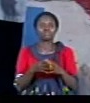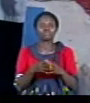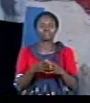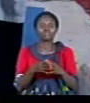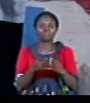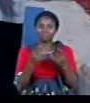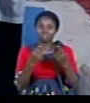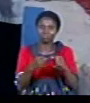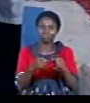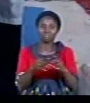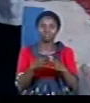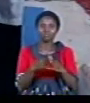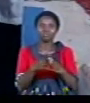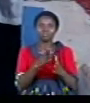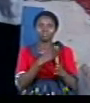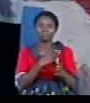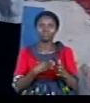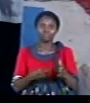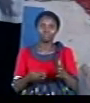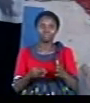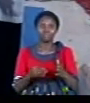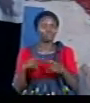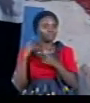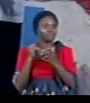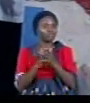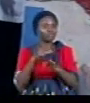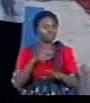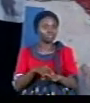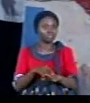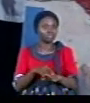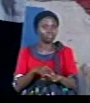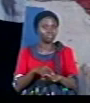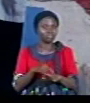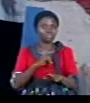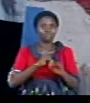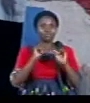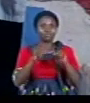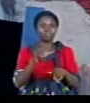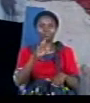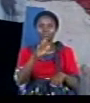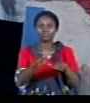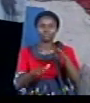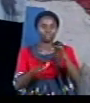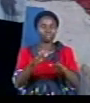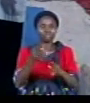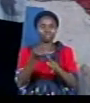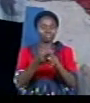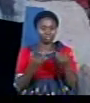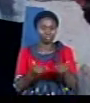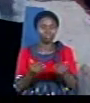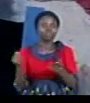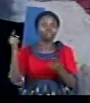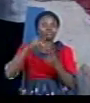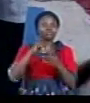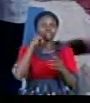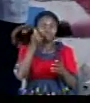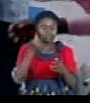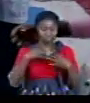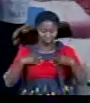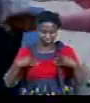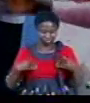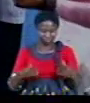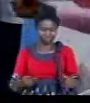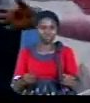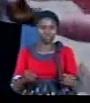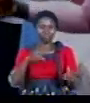behold, save us is then till now. I can walk from now to tomorrow. Nothing's good. Praise the